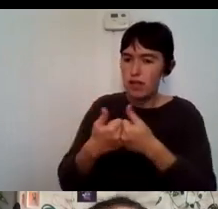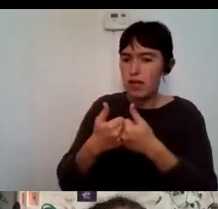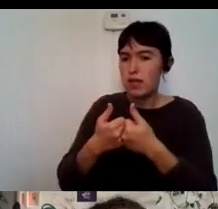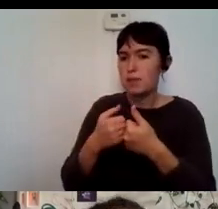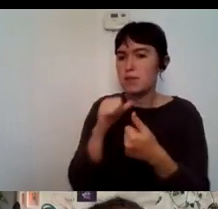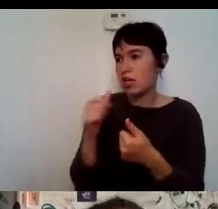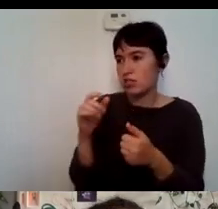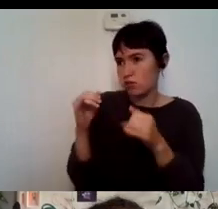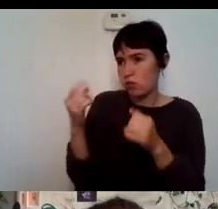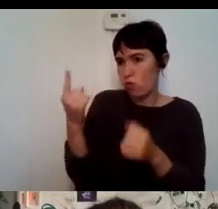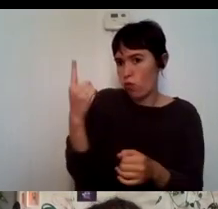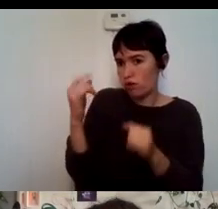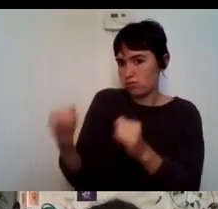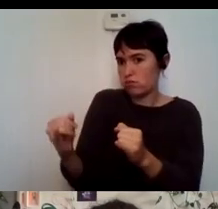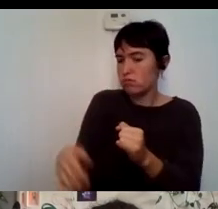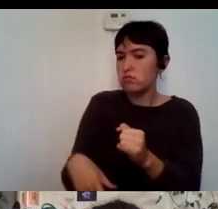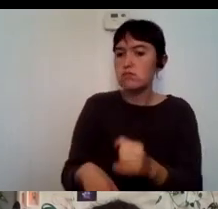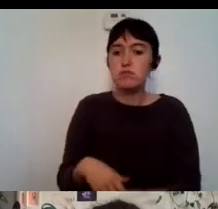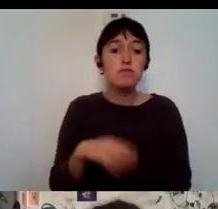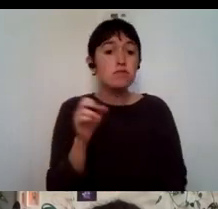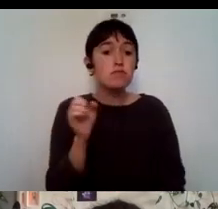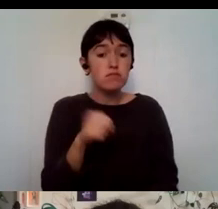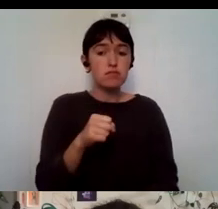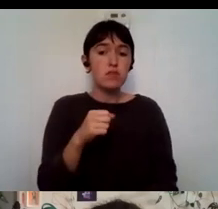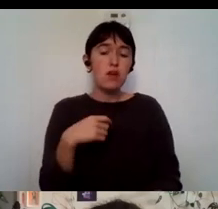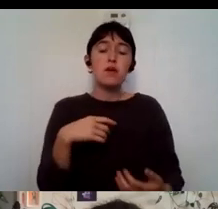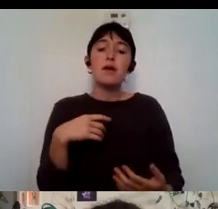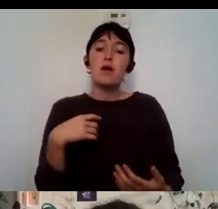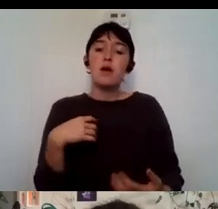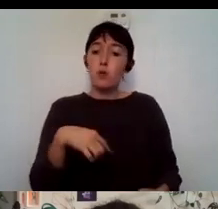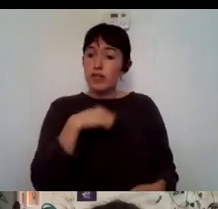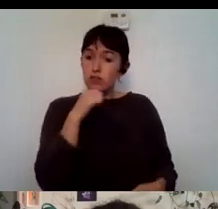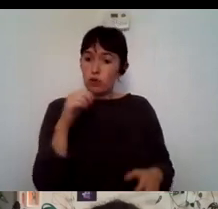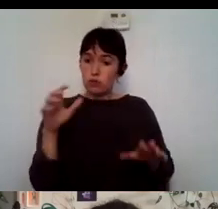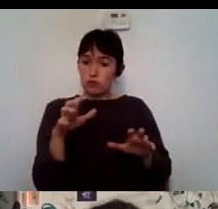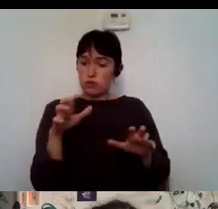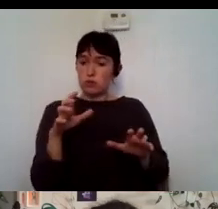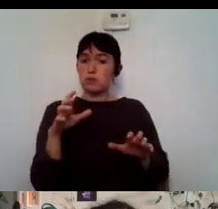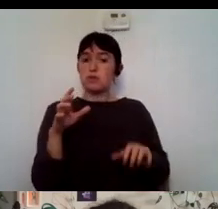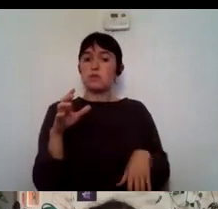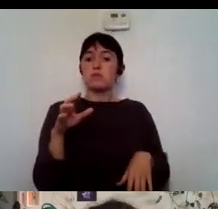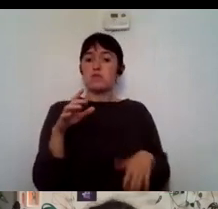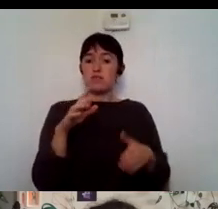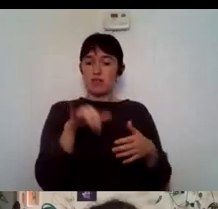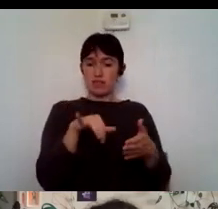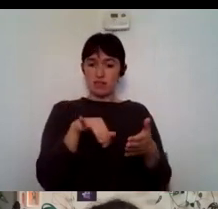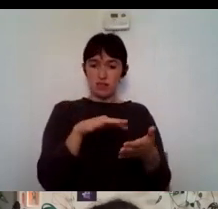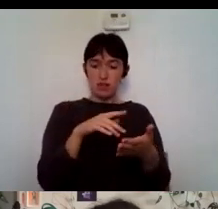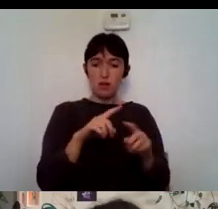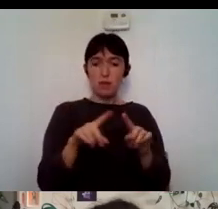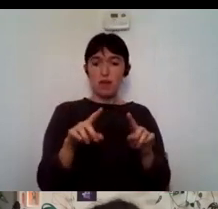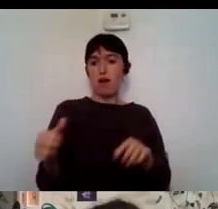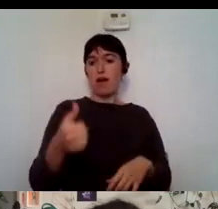themselves? Yeah, so one thing that we don't do, but other folks are trying to do at the moment, is